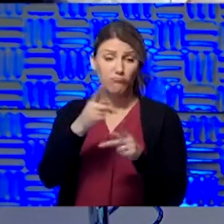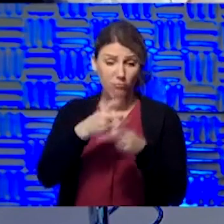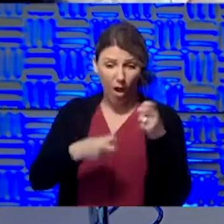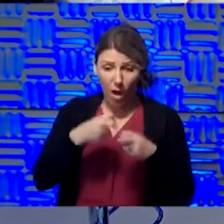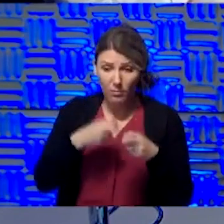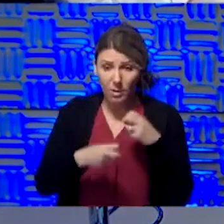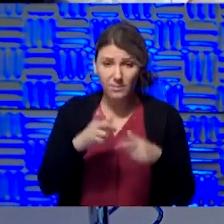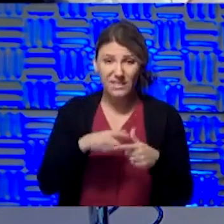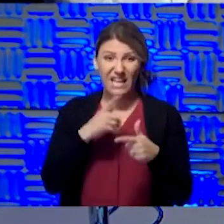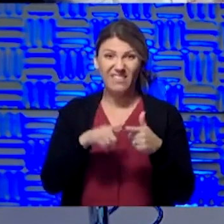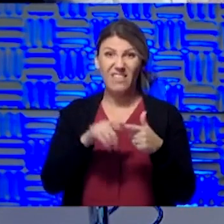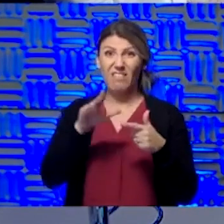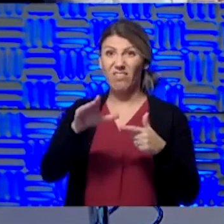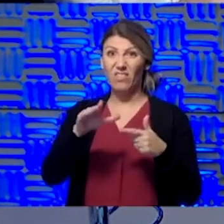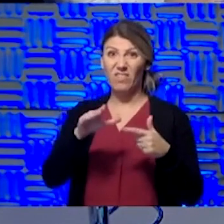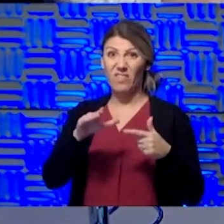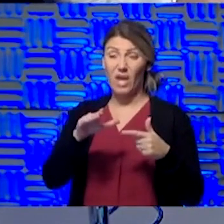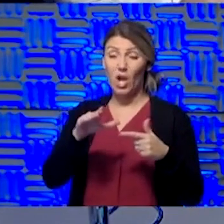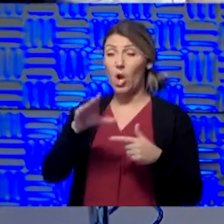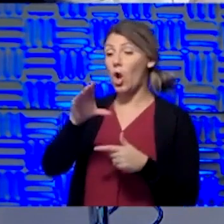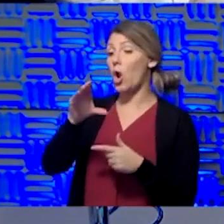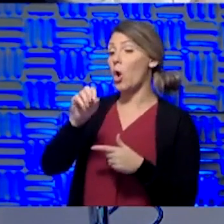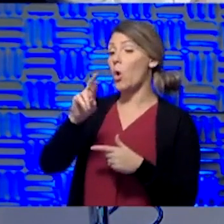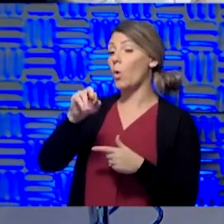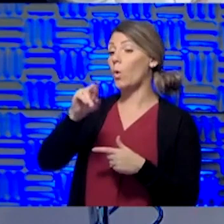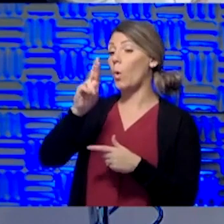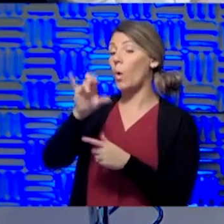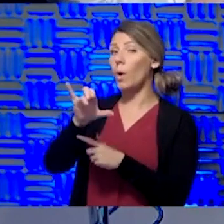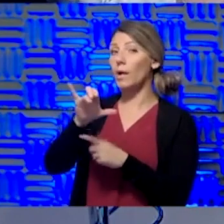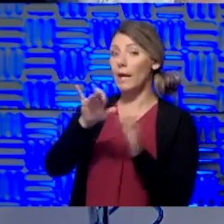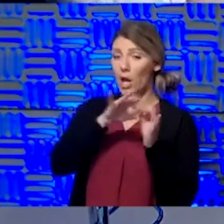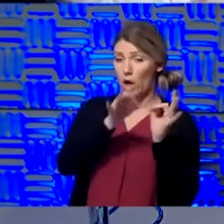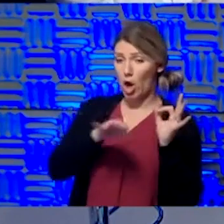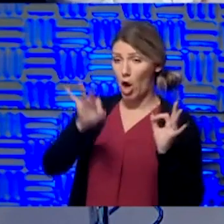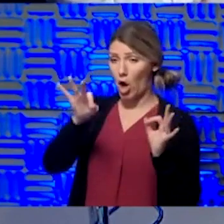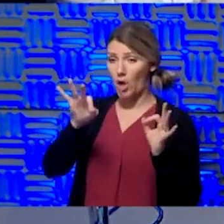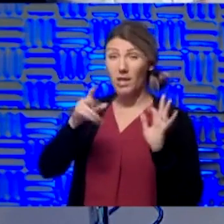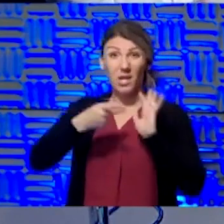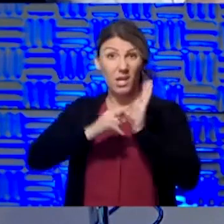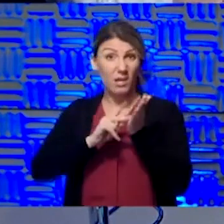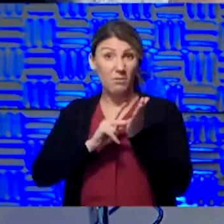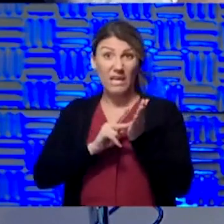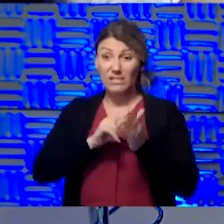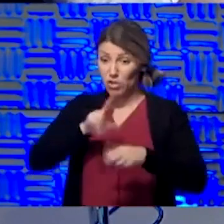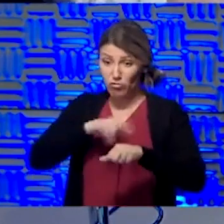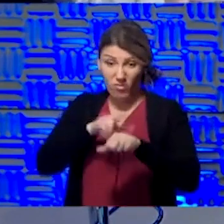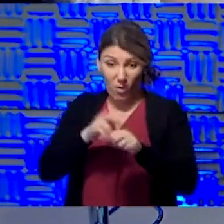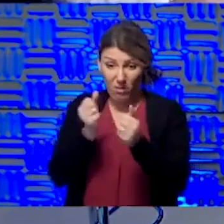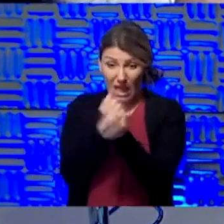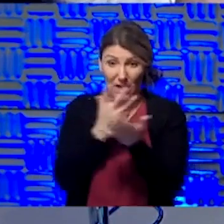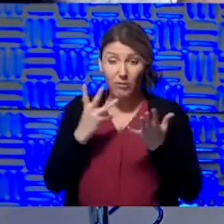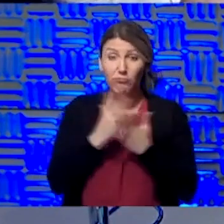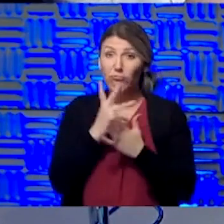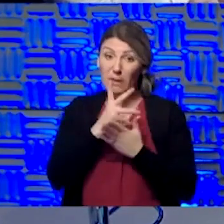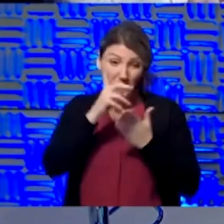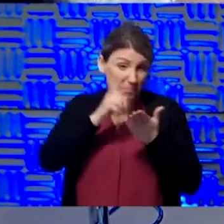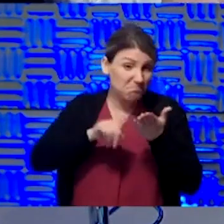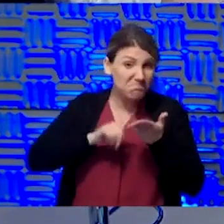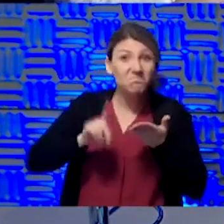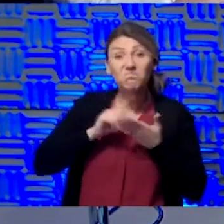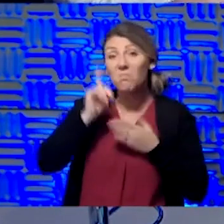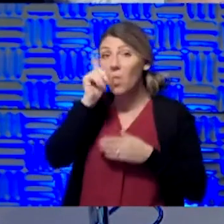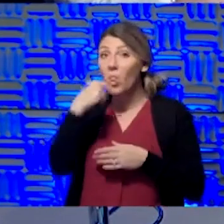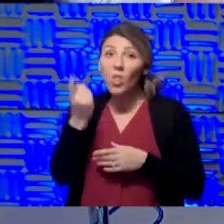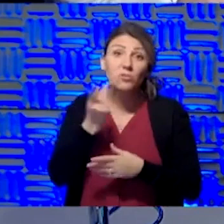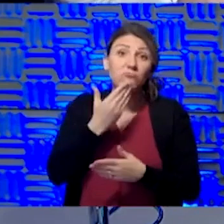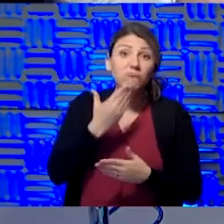empty coronary arteries, and everything looks good. I mean, normally coronary arteries, everything looks good. It's not like your typical heart attack, and we